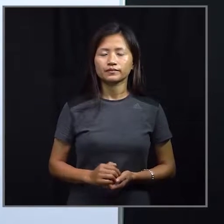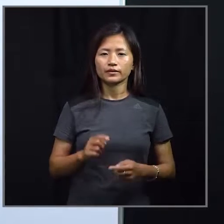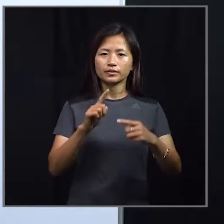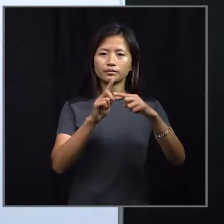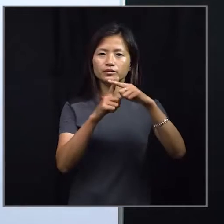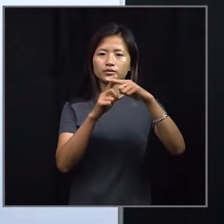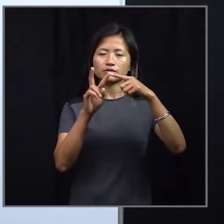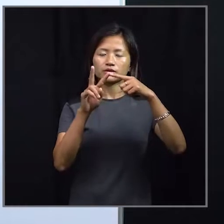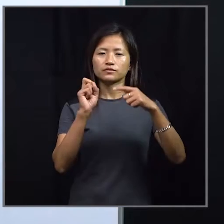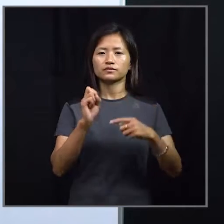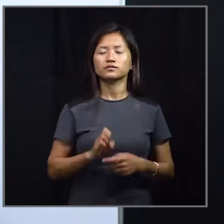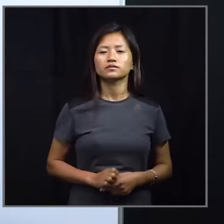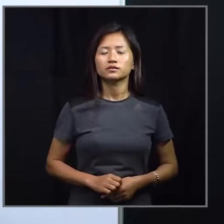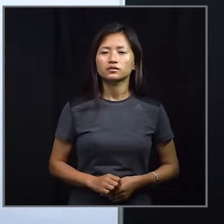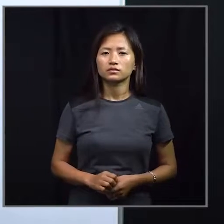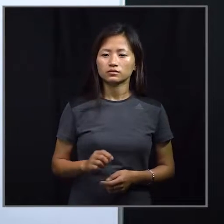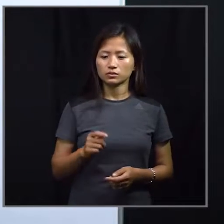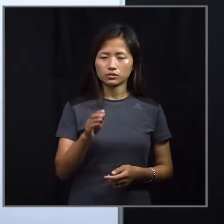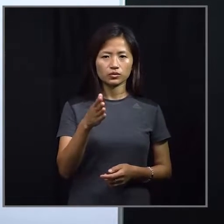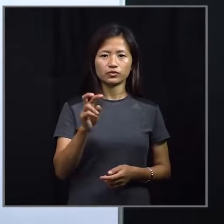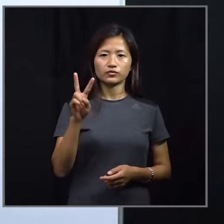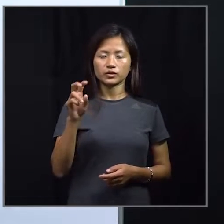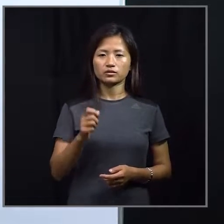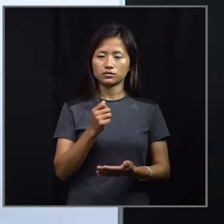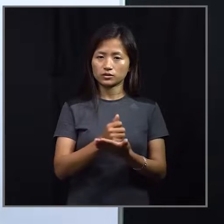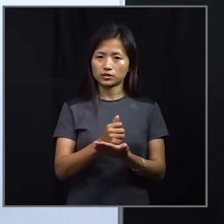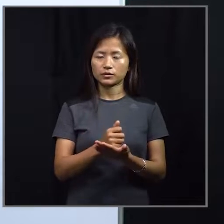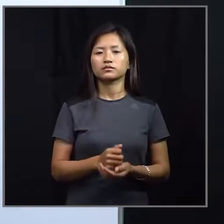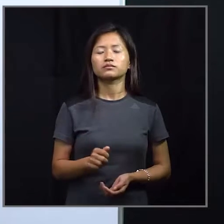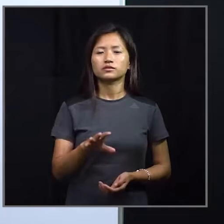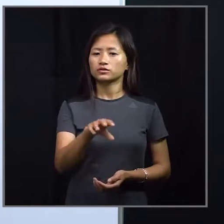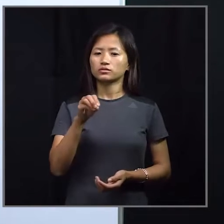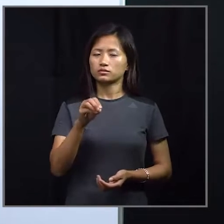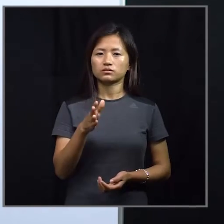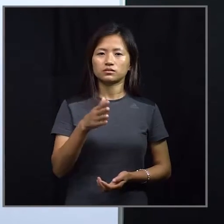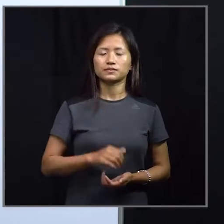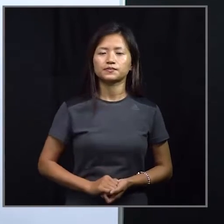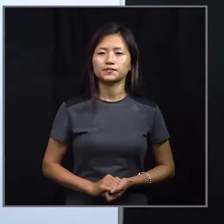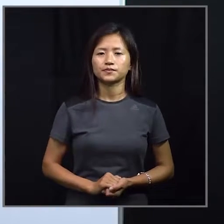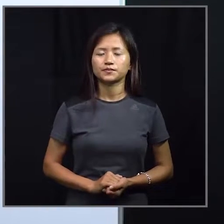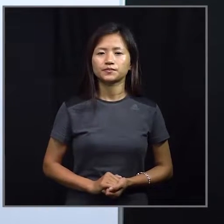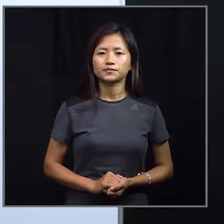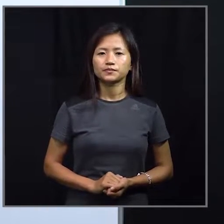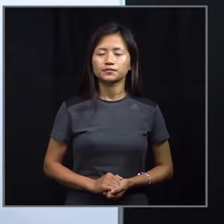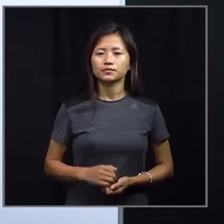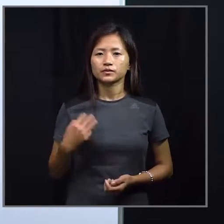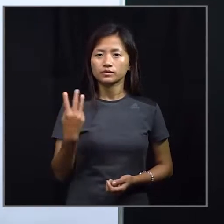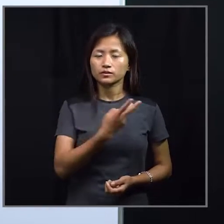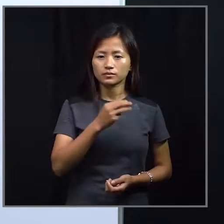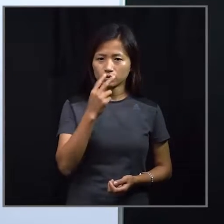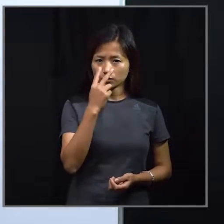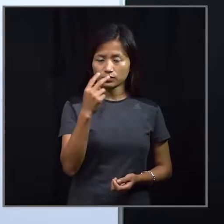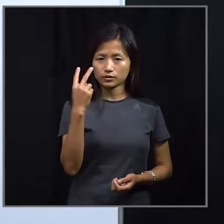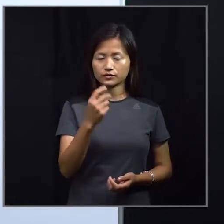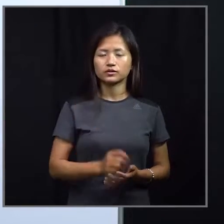positive economics, no value judgment is made. You have to be very careful with that. No value judgment is made, and we observe the